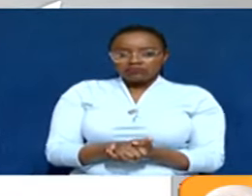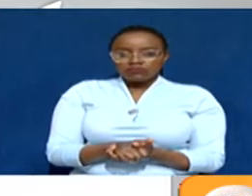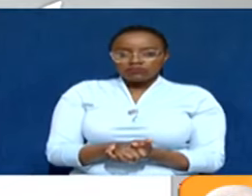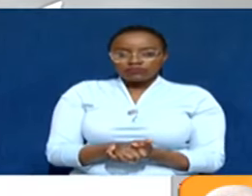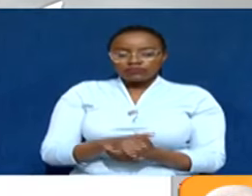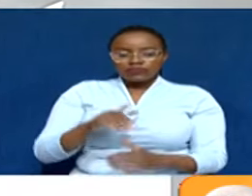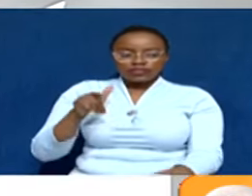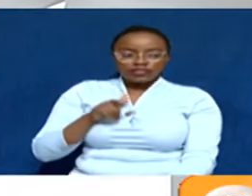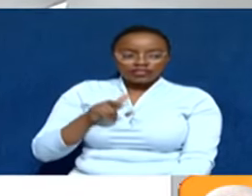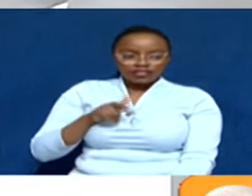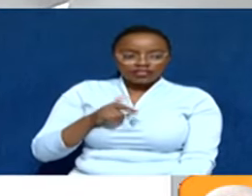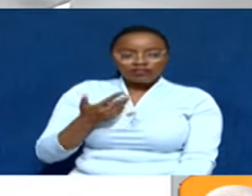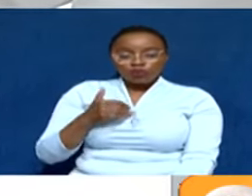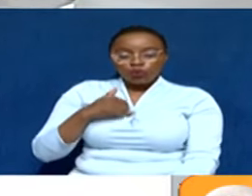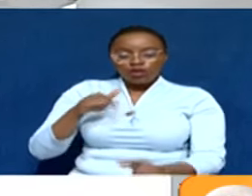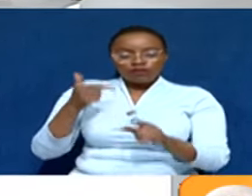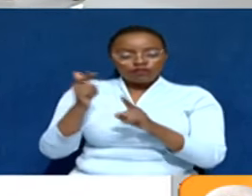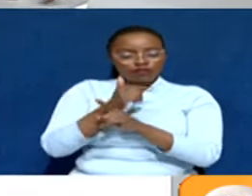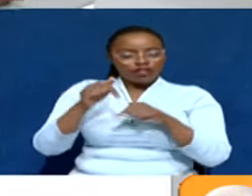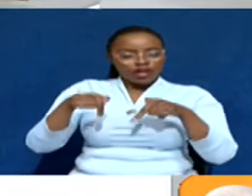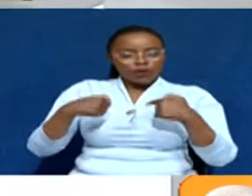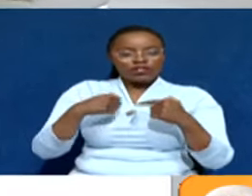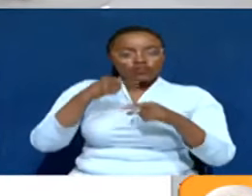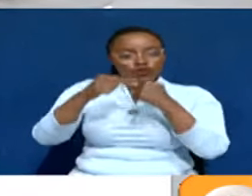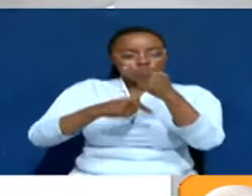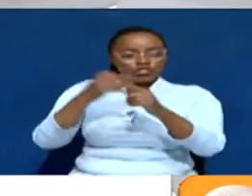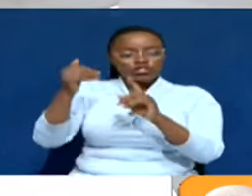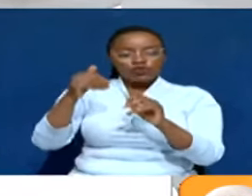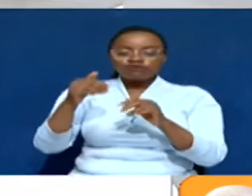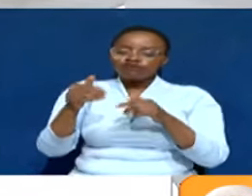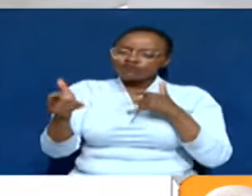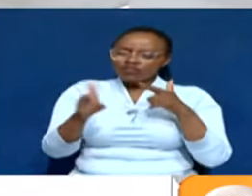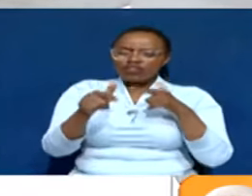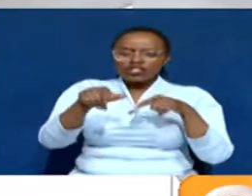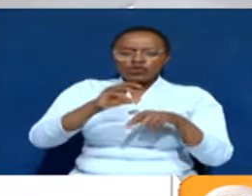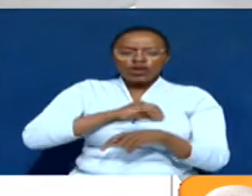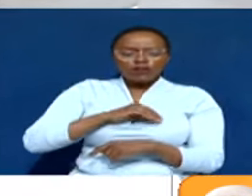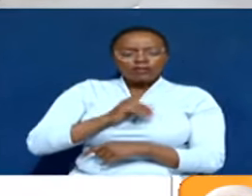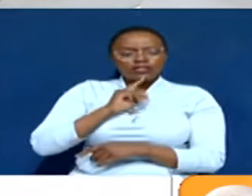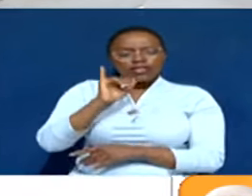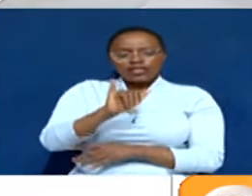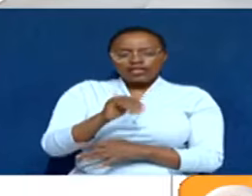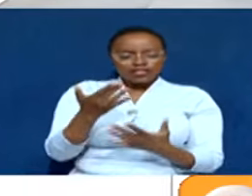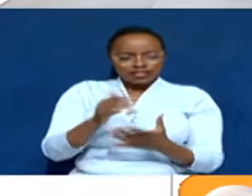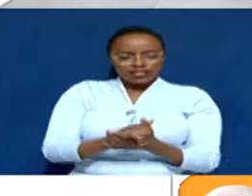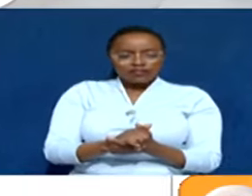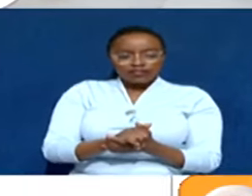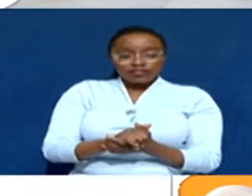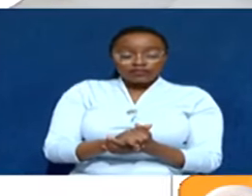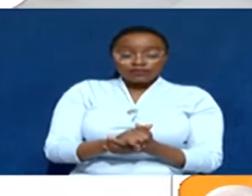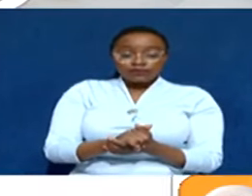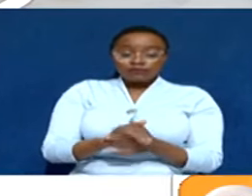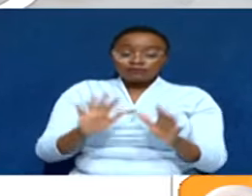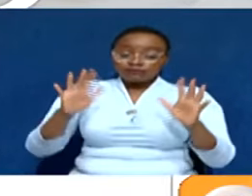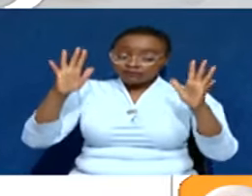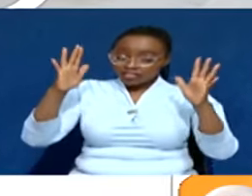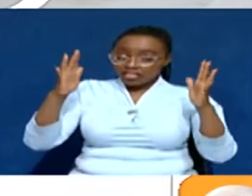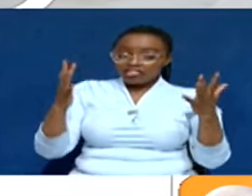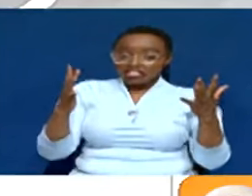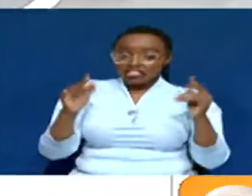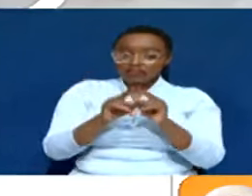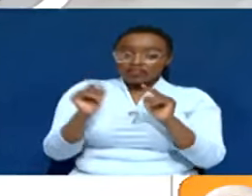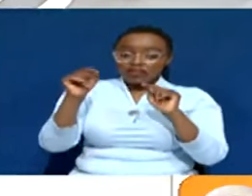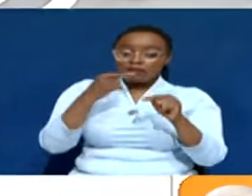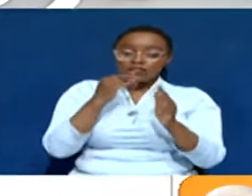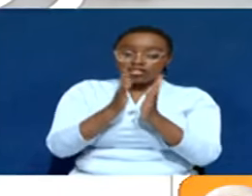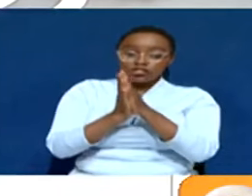They don't. We fight our own battle. Keep fighting. Yeah. Yes. Keep fighting. That's all I can say. Yes. And you know, well done. At least you came